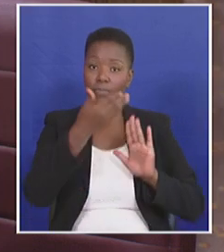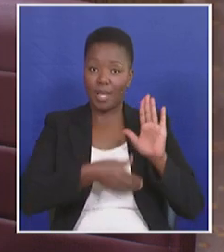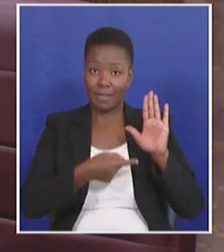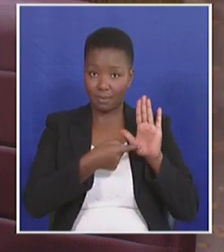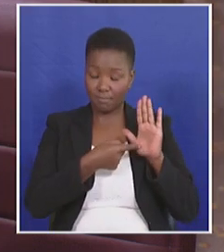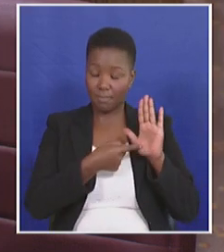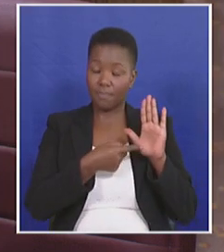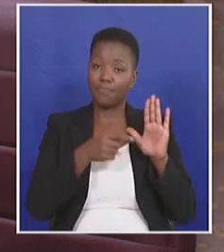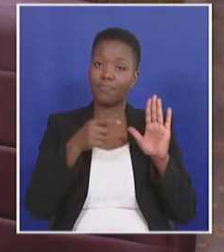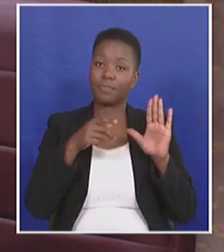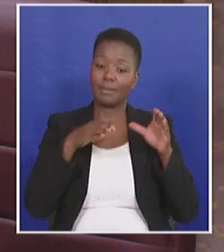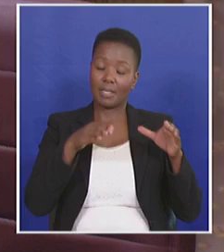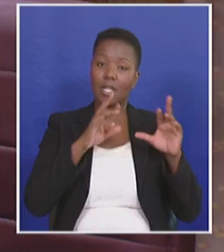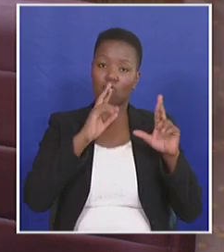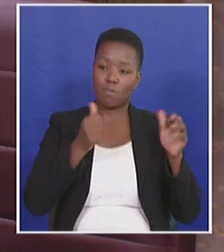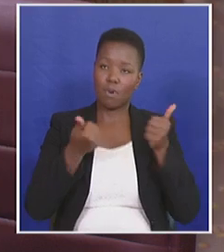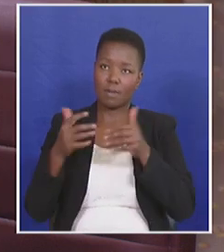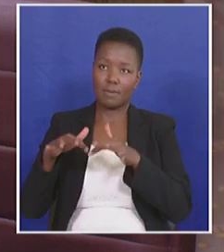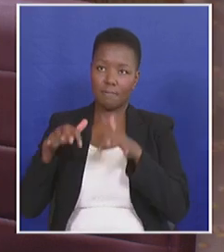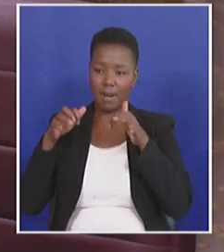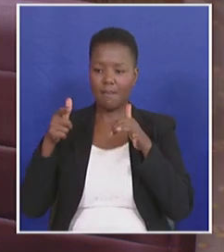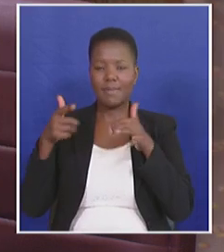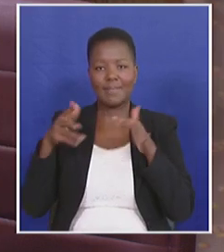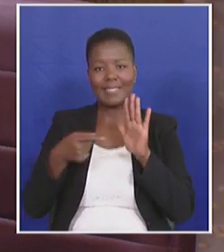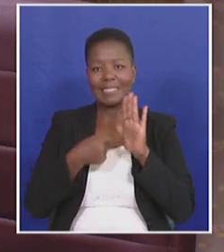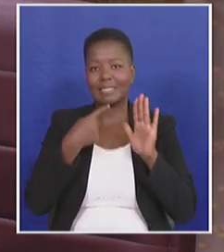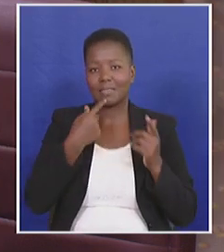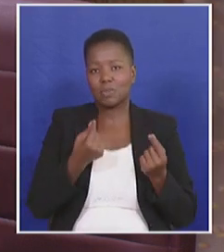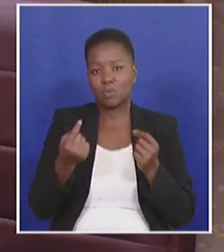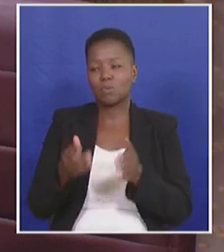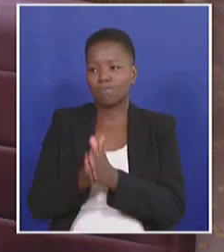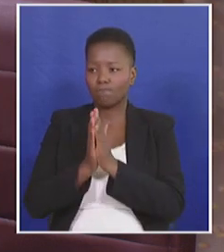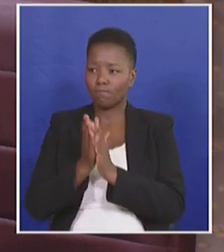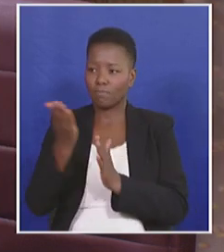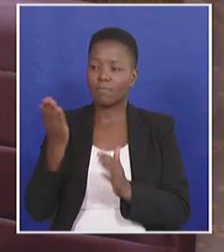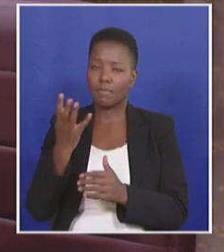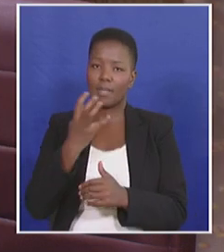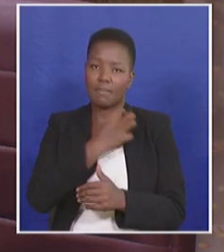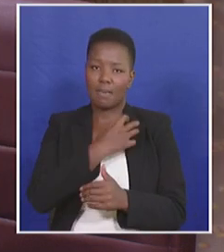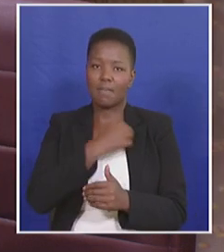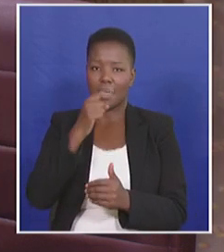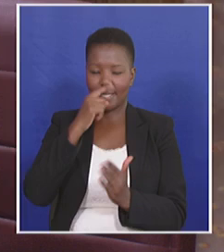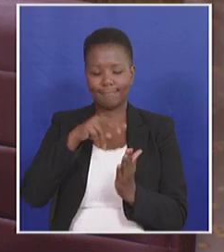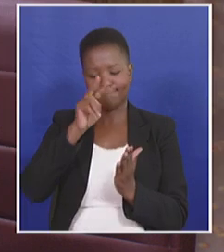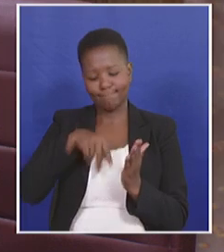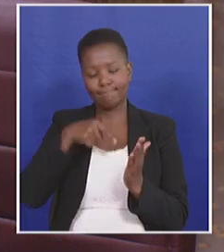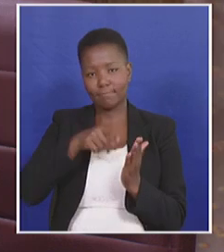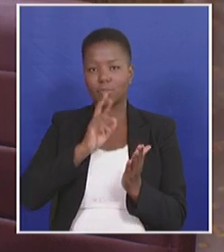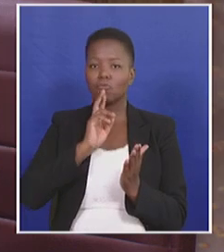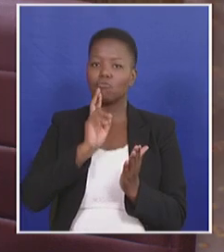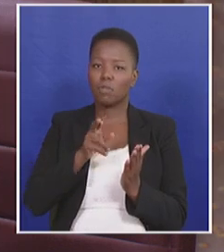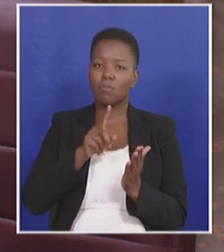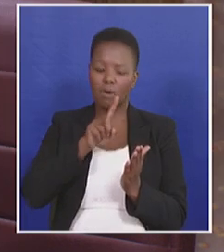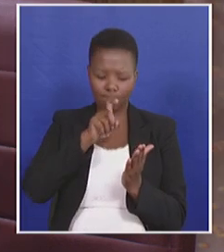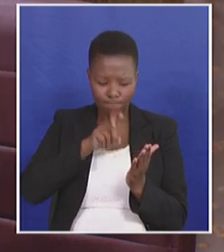report which has been submitted to Parliament as required by the Act, and I invite honourable members to obtain a copy of that report if they wish to interrogate